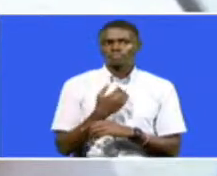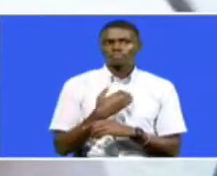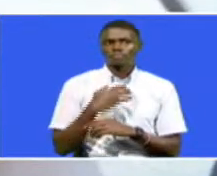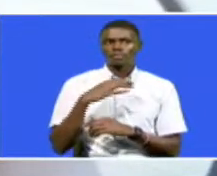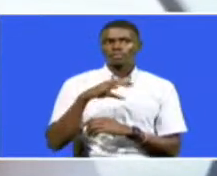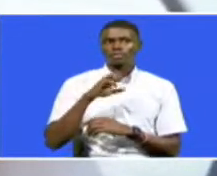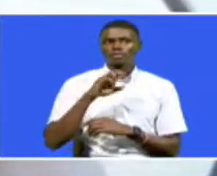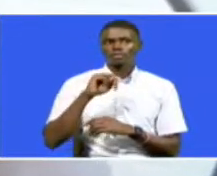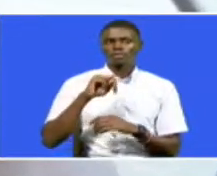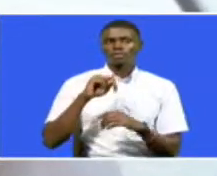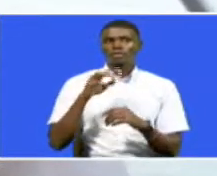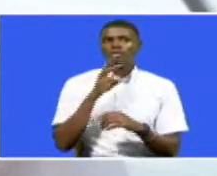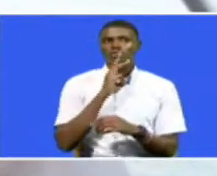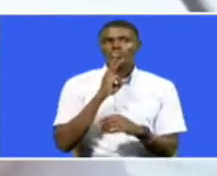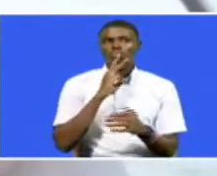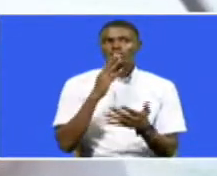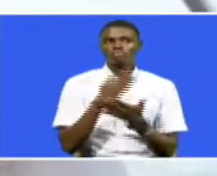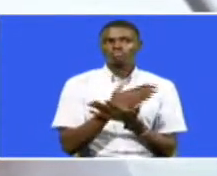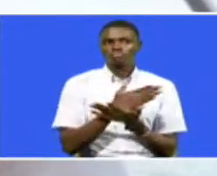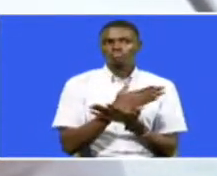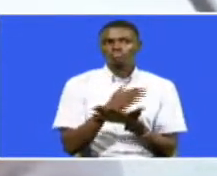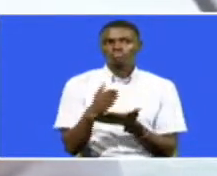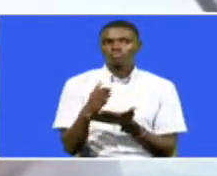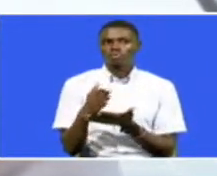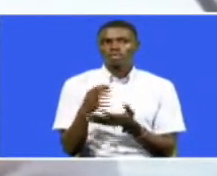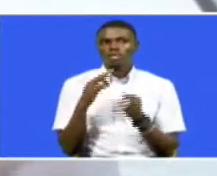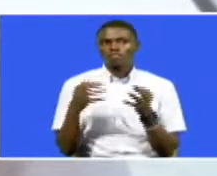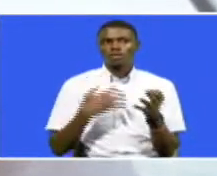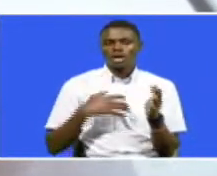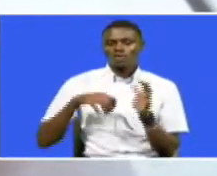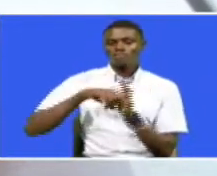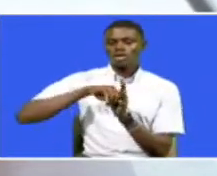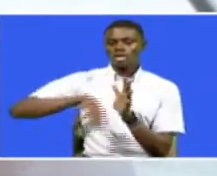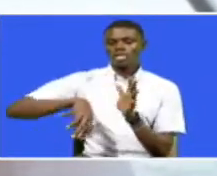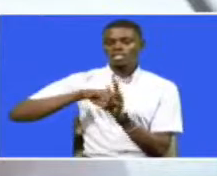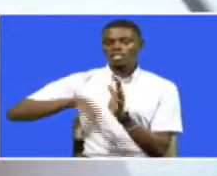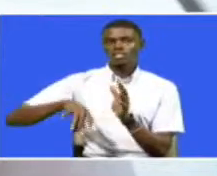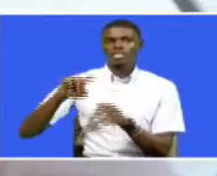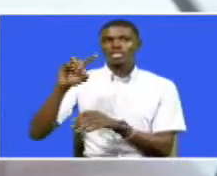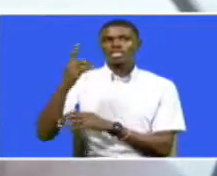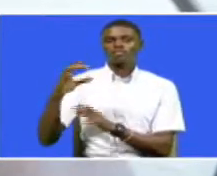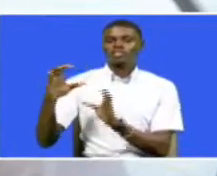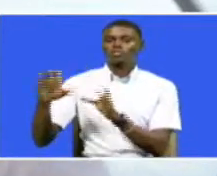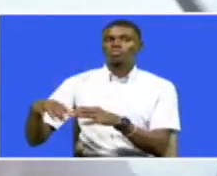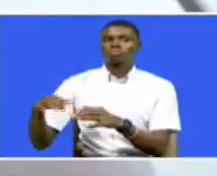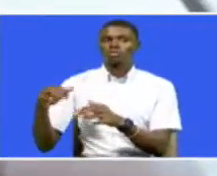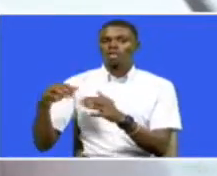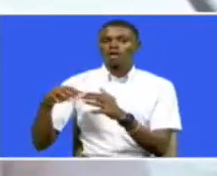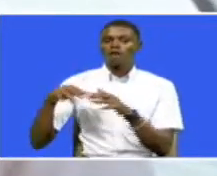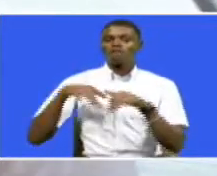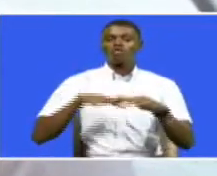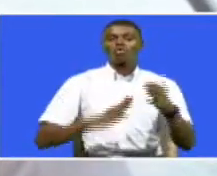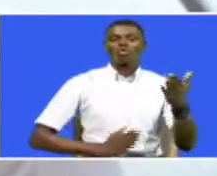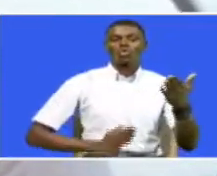watertight compartments, in which if you have a leakage from the first compartment, it doesn't sail or flow through to the other